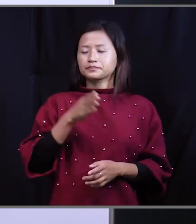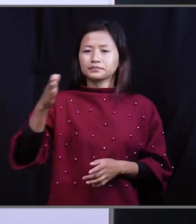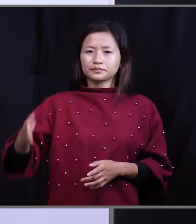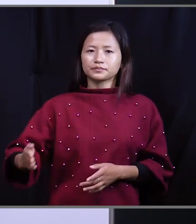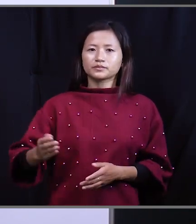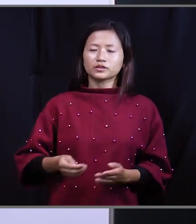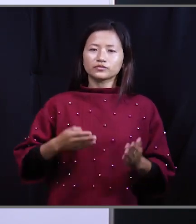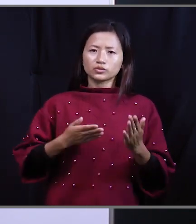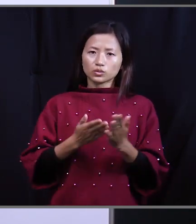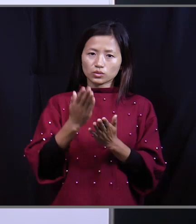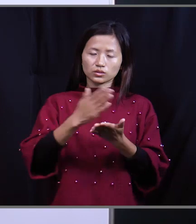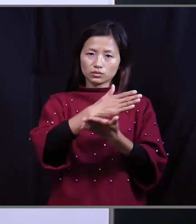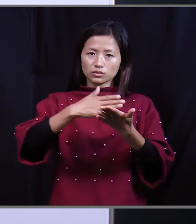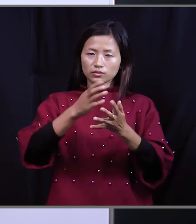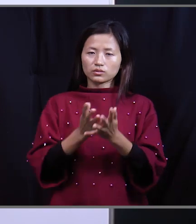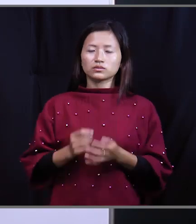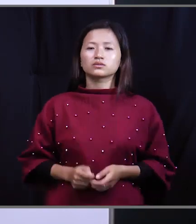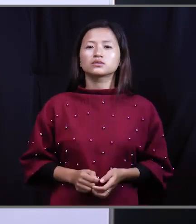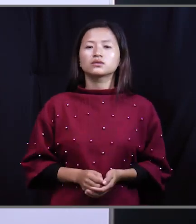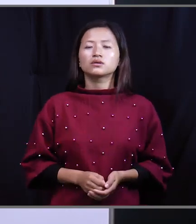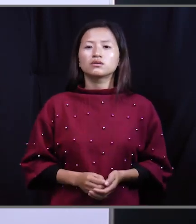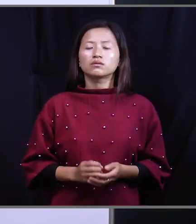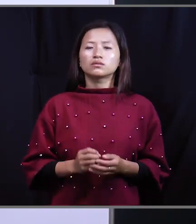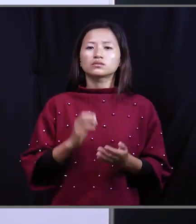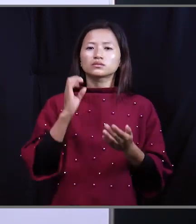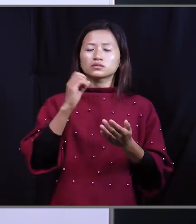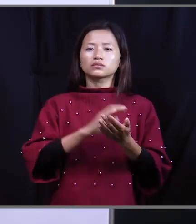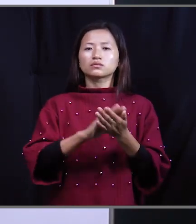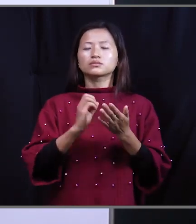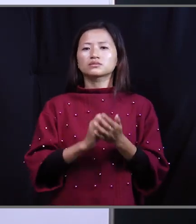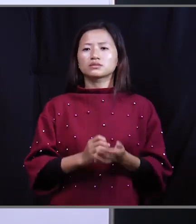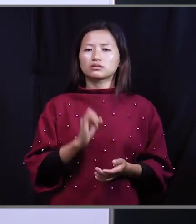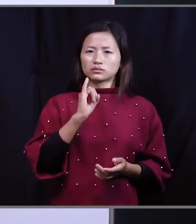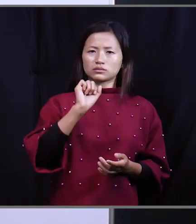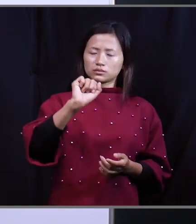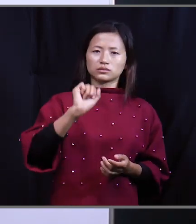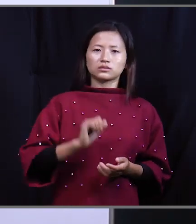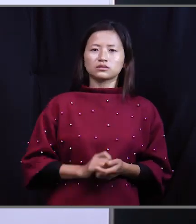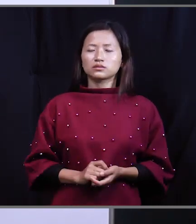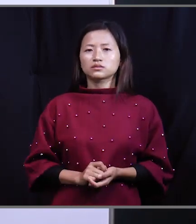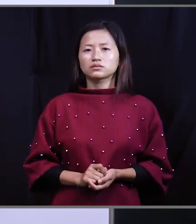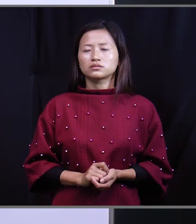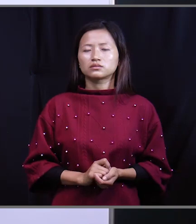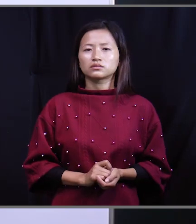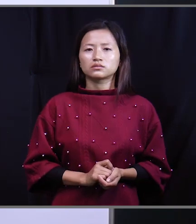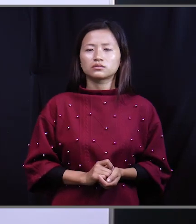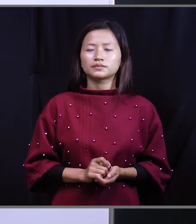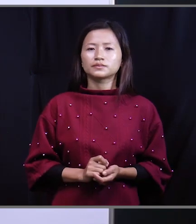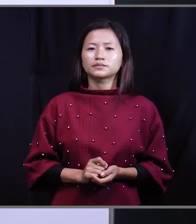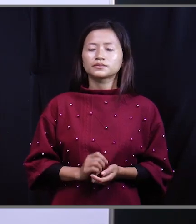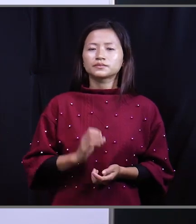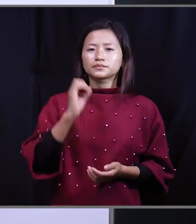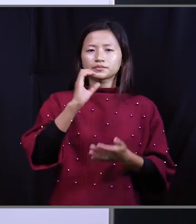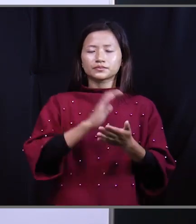due to crossing over, the chromatids are not identical, like I told you before. Now the